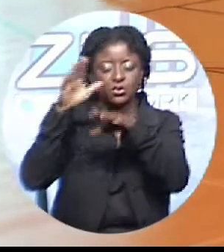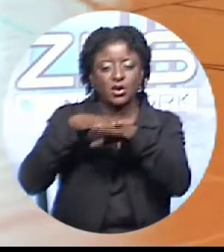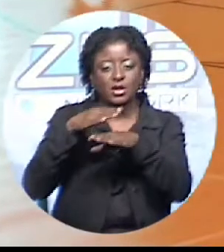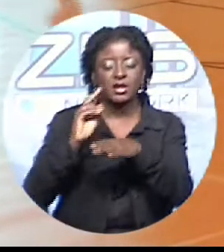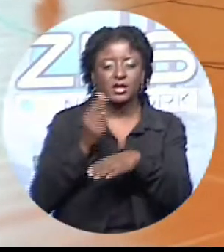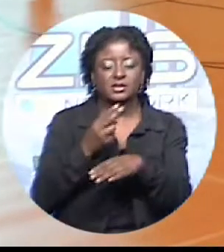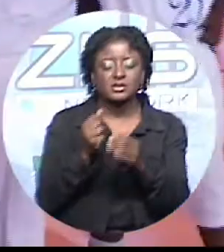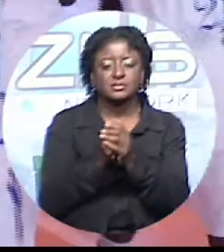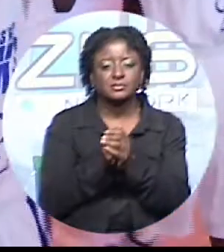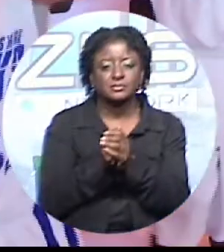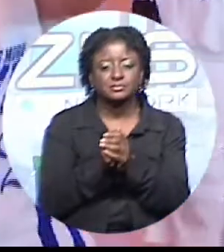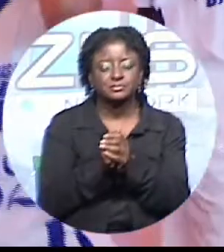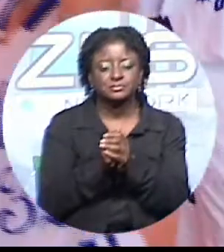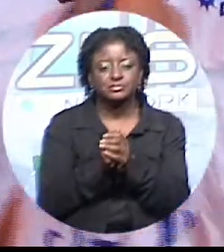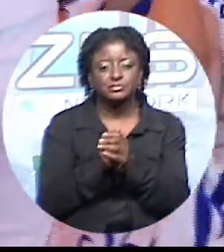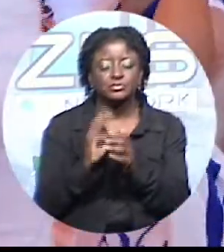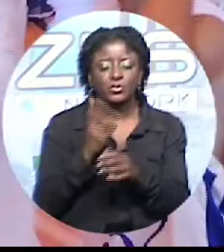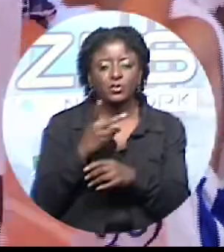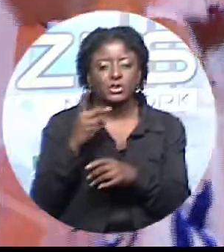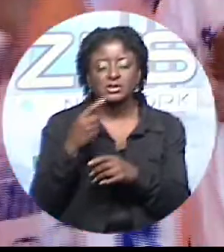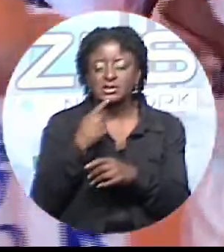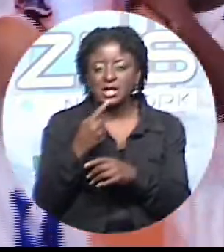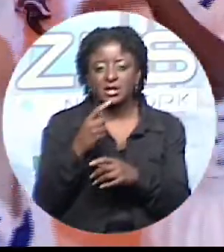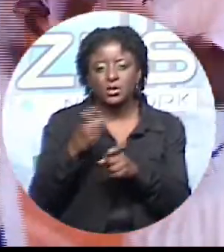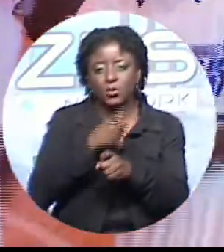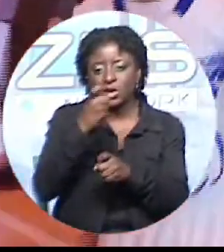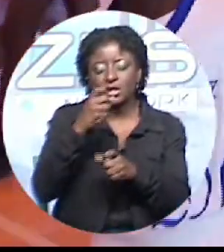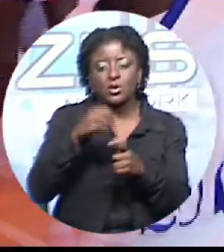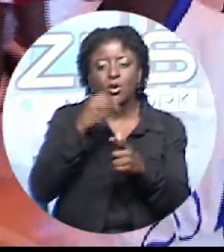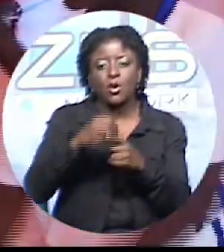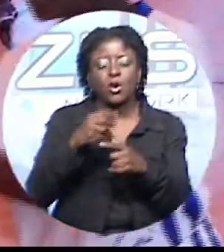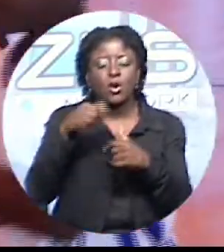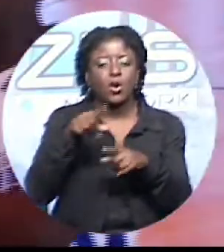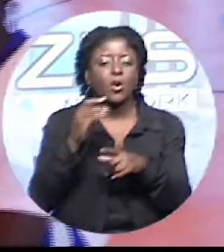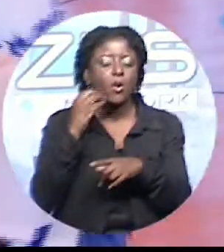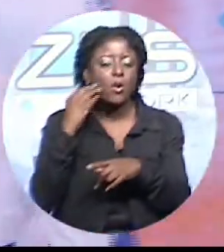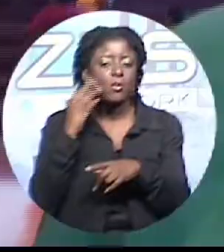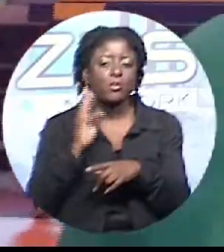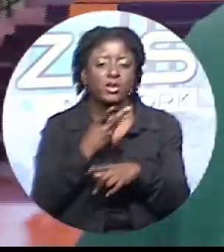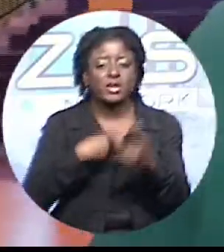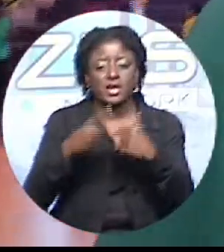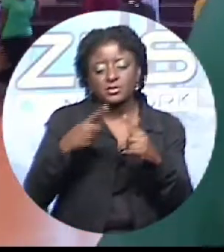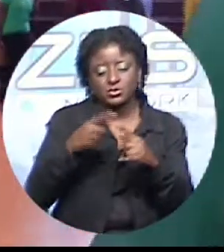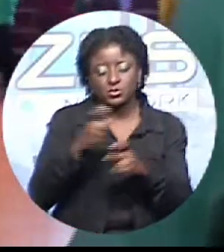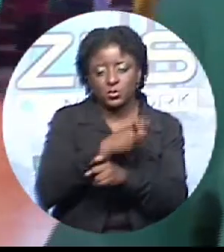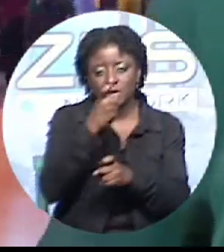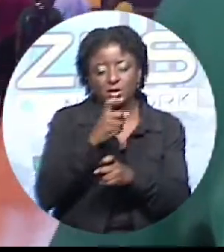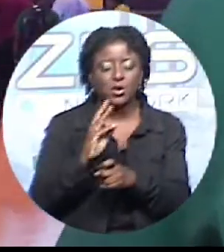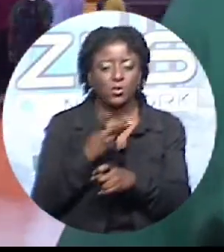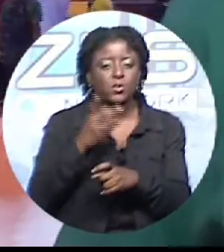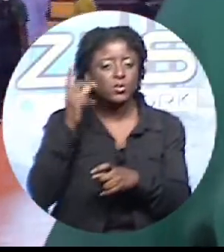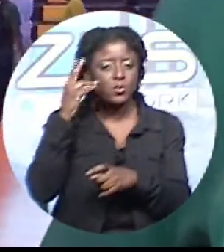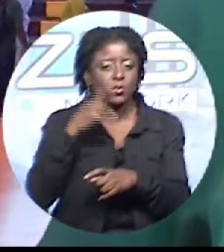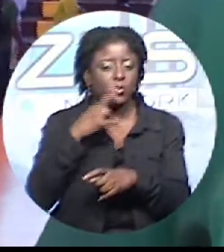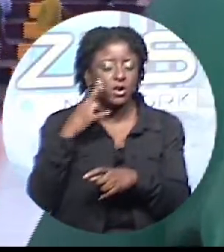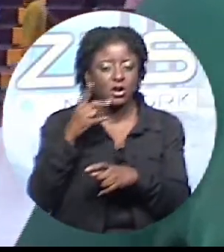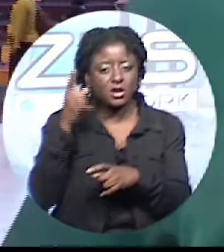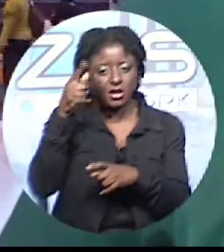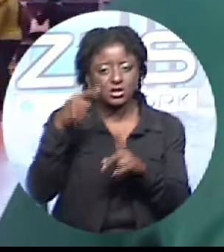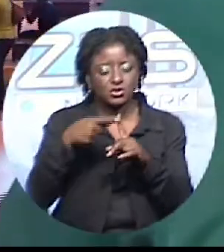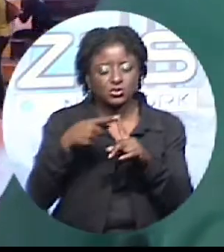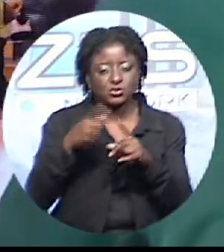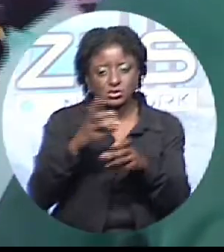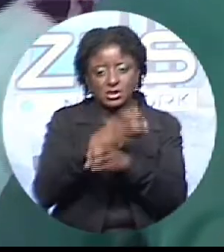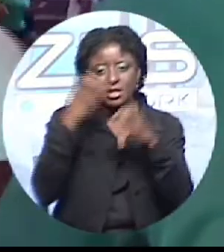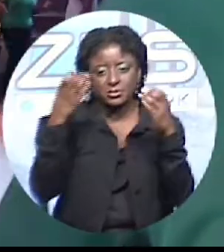missed layups. That's what killed us. We said we don't go home, and we didn't decide to go home today. We come to win. We was looking to close it out. We was looking to celebrate today, but